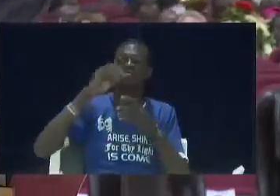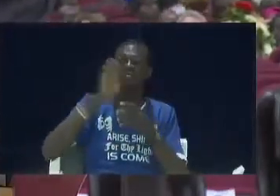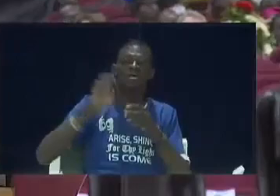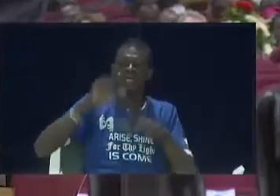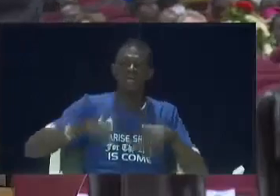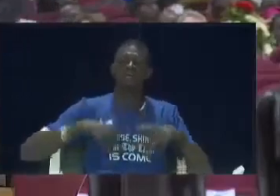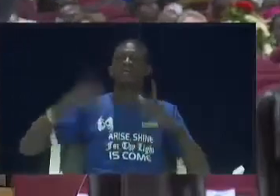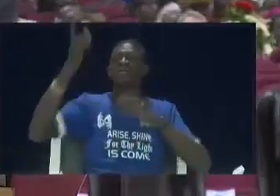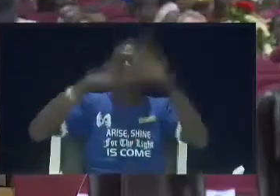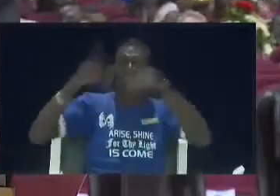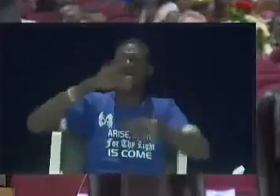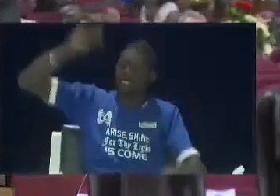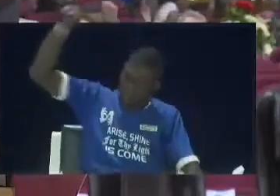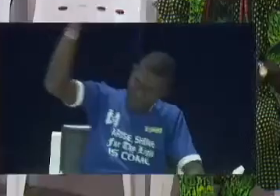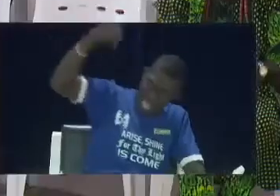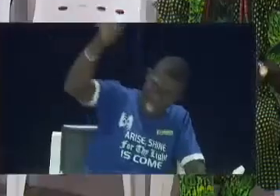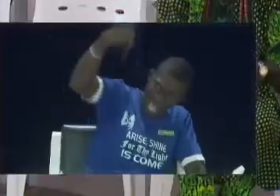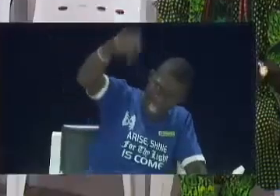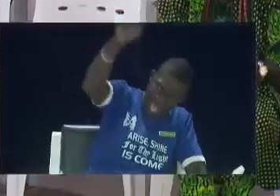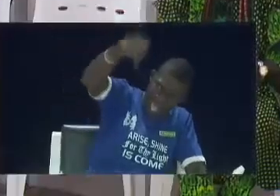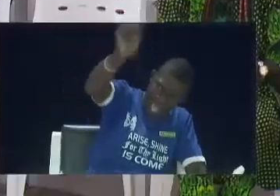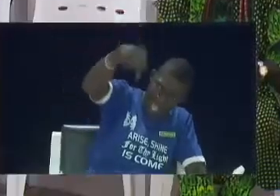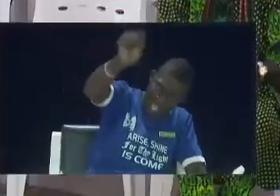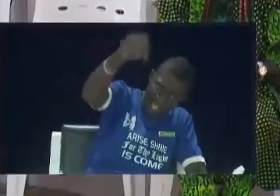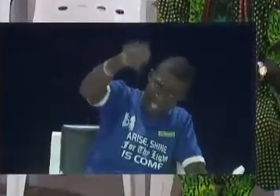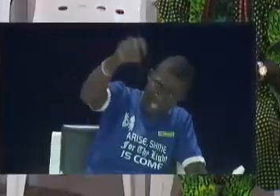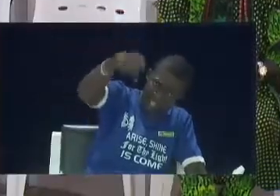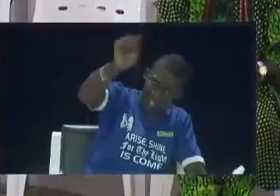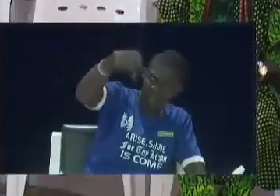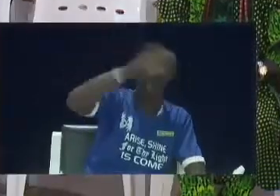life. Somebody say yes.